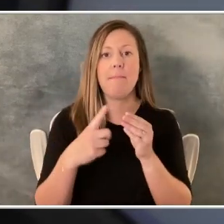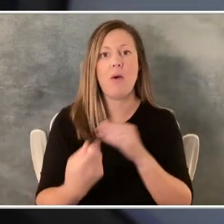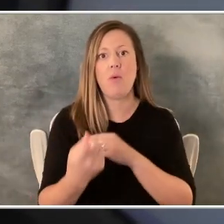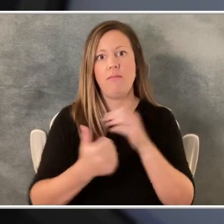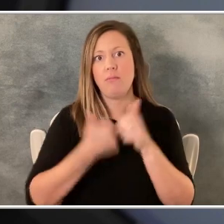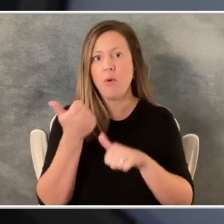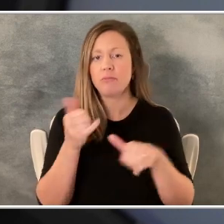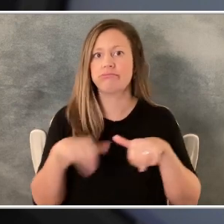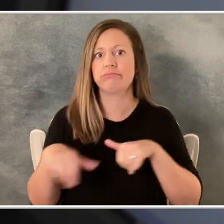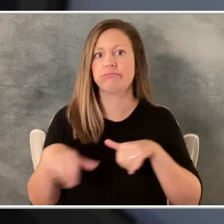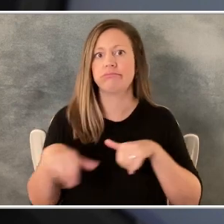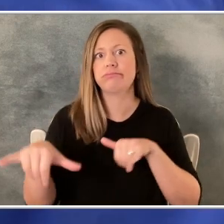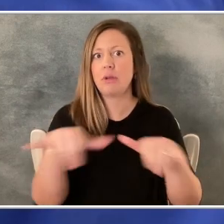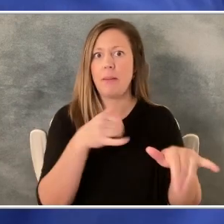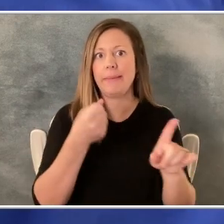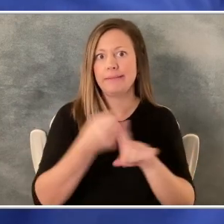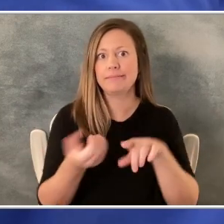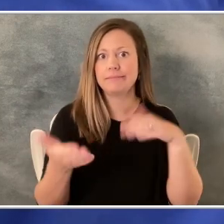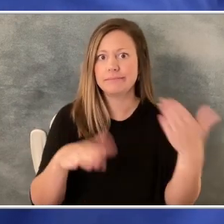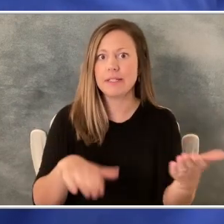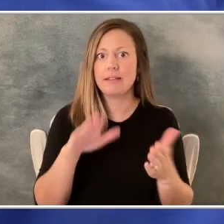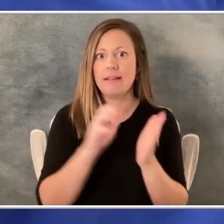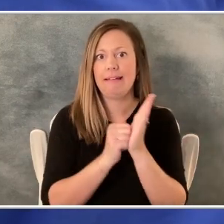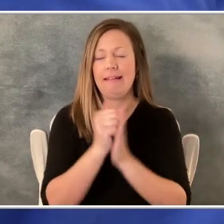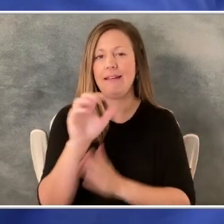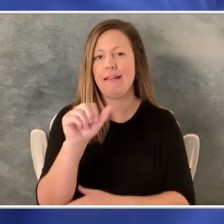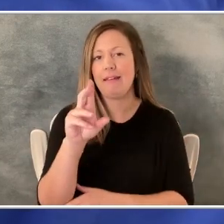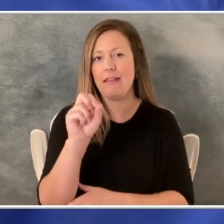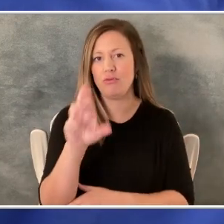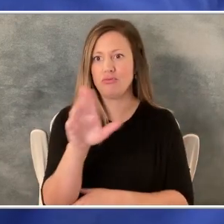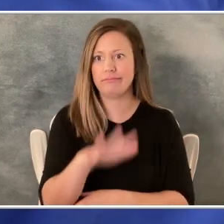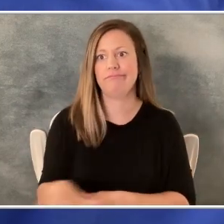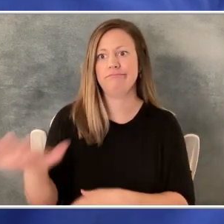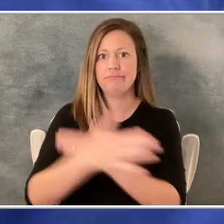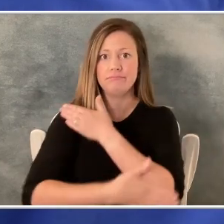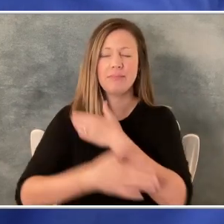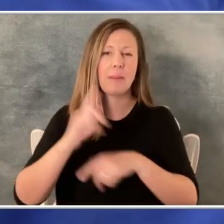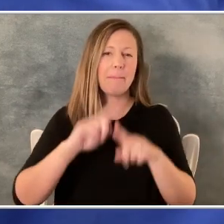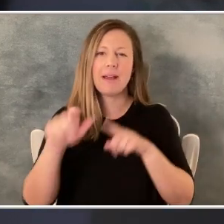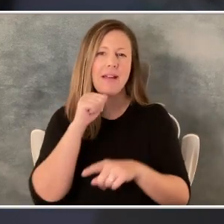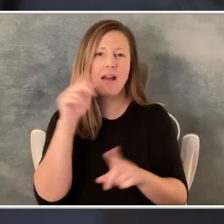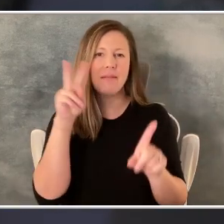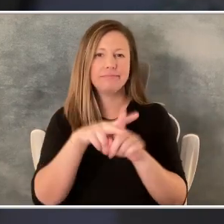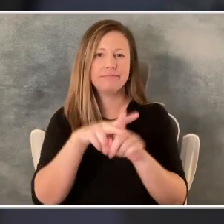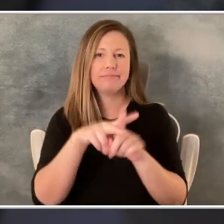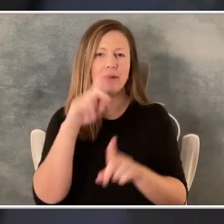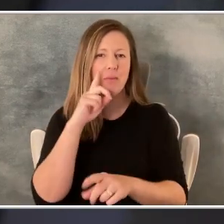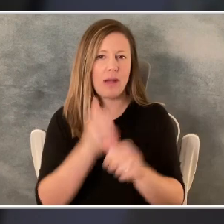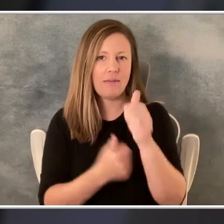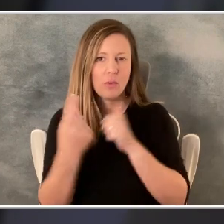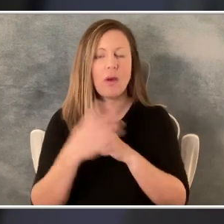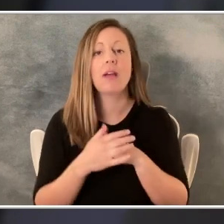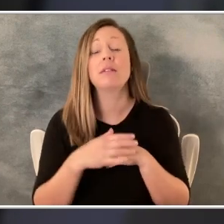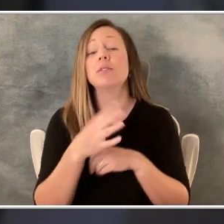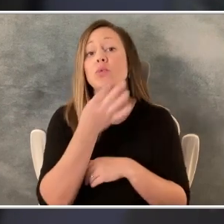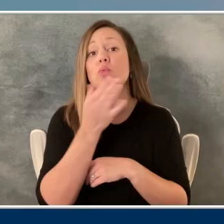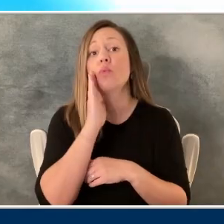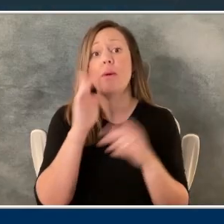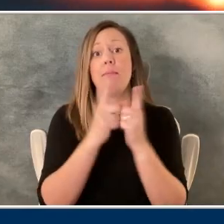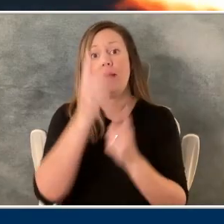but it's not for everyone. Coming up, we meet a man who took time for this simple test and then later discovered he had lung